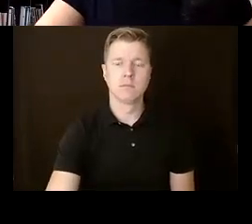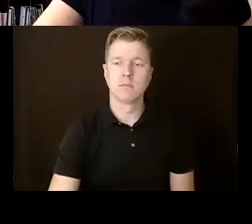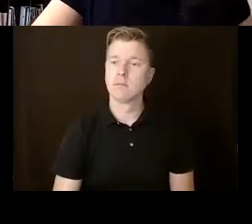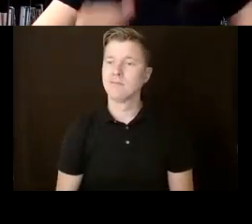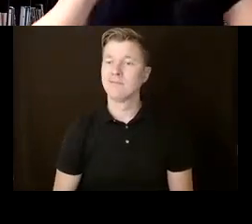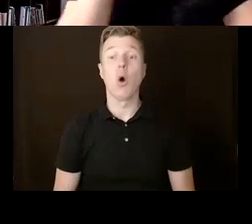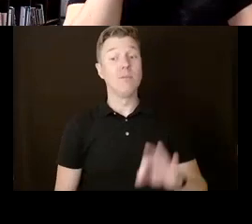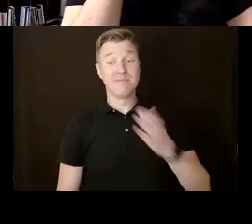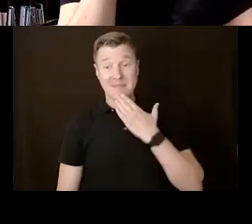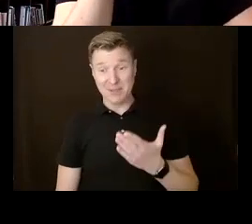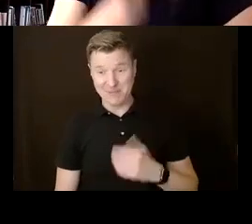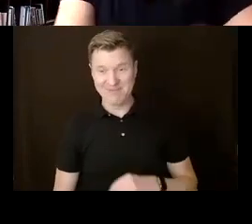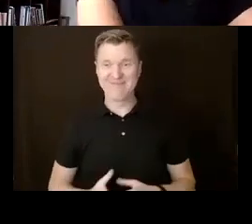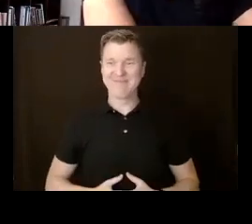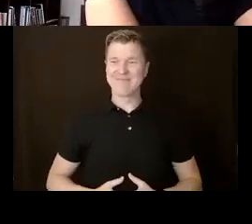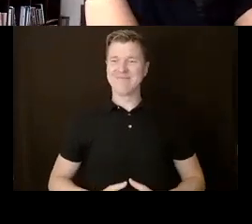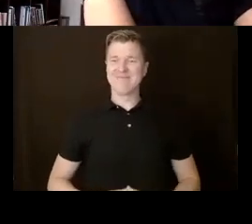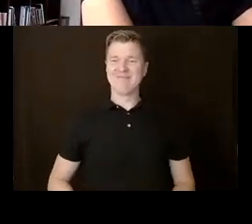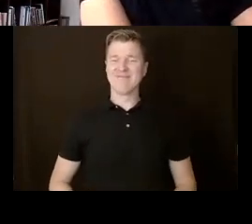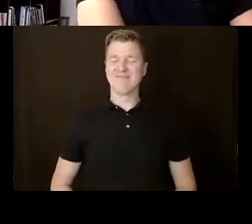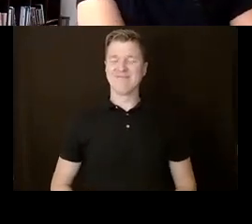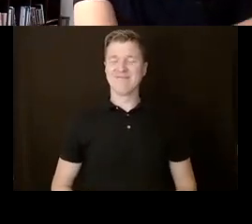Thank you. I'll use this one.